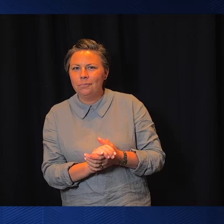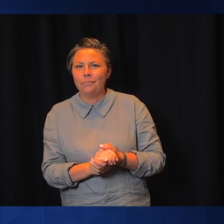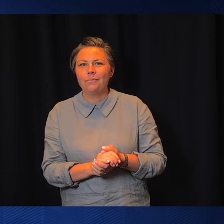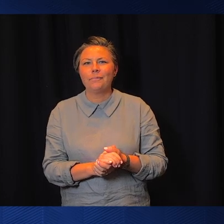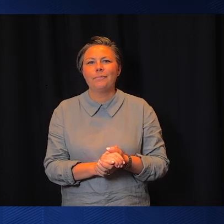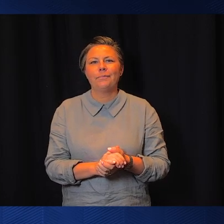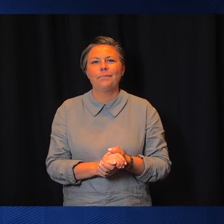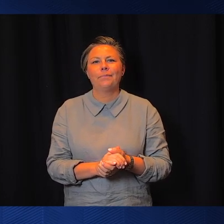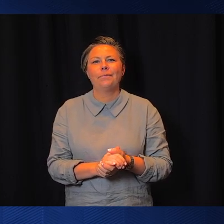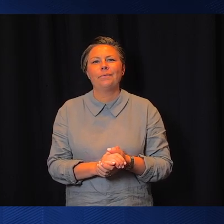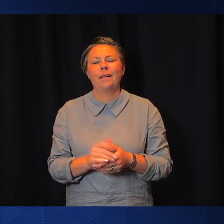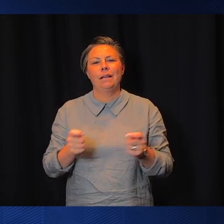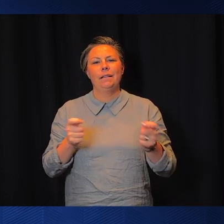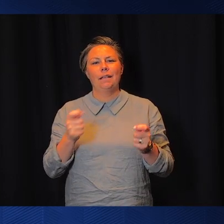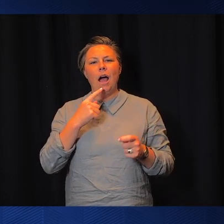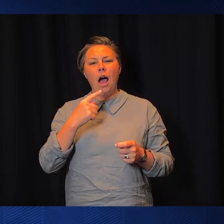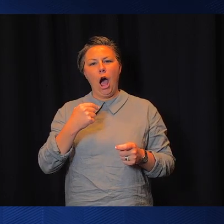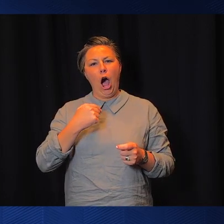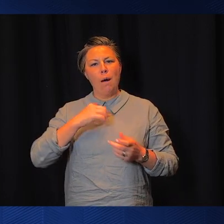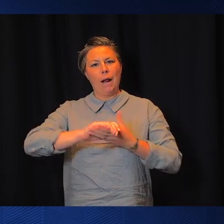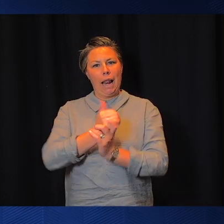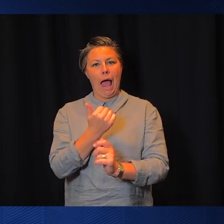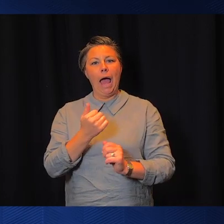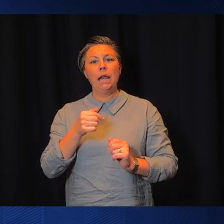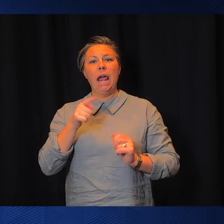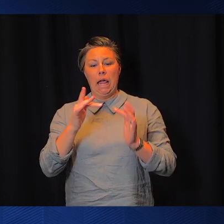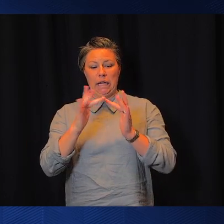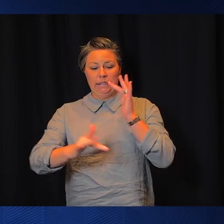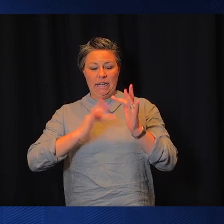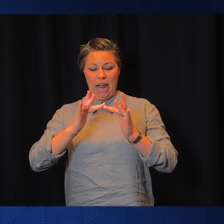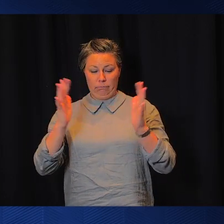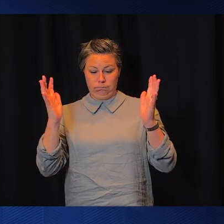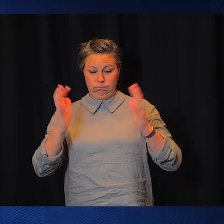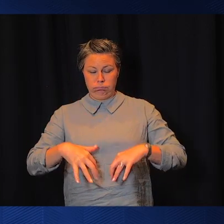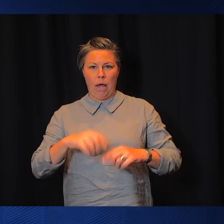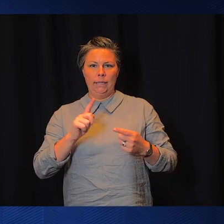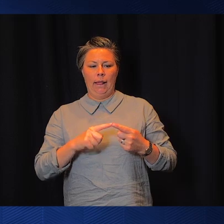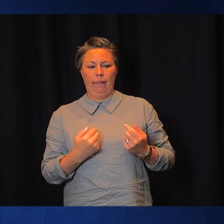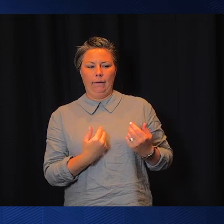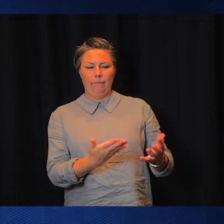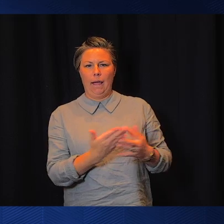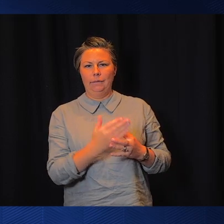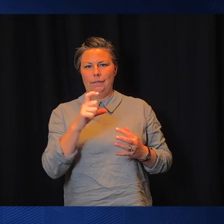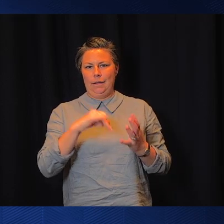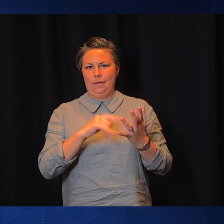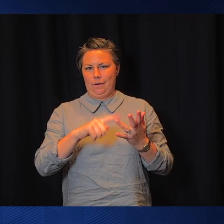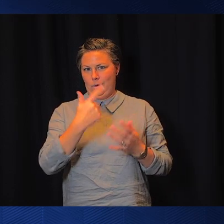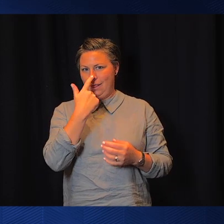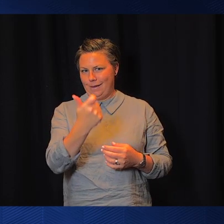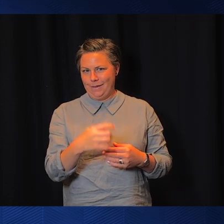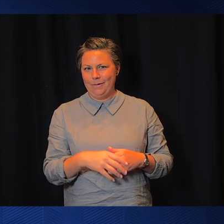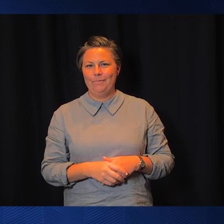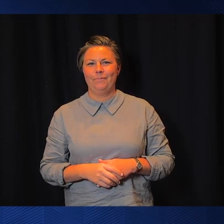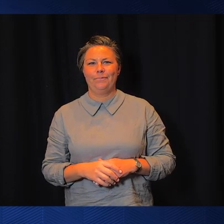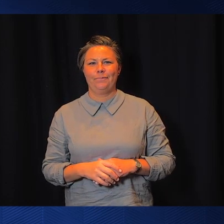the internet services understood the CSO's centrality to the response. That's very good news. On the question, I think, around how